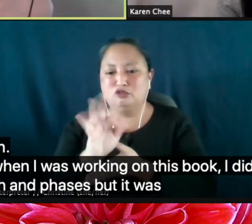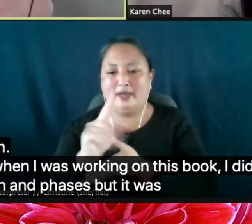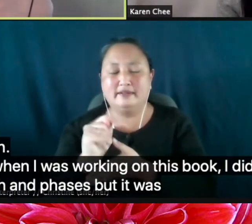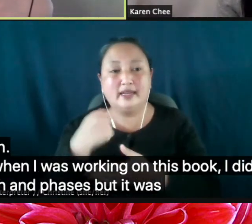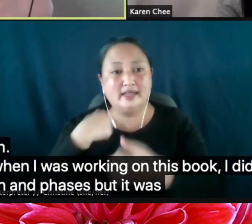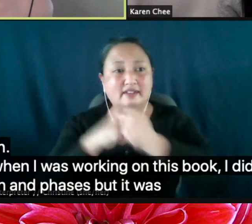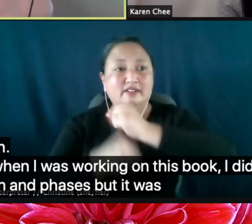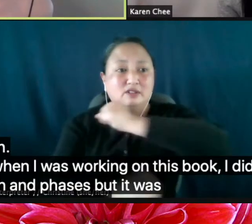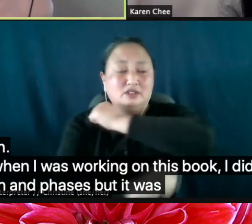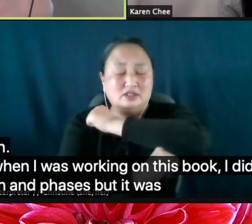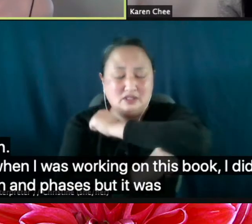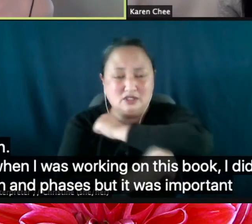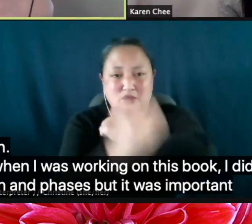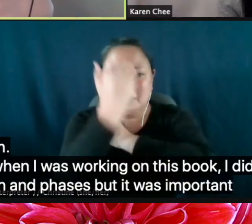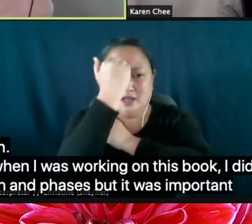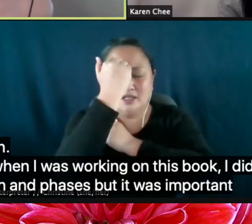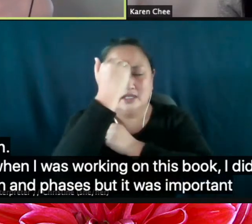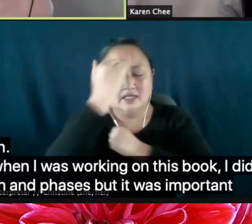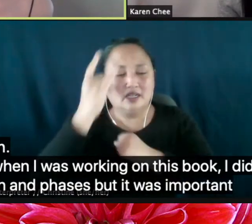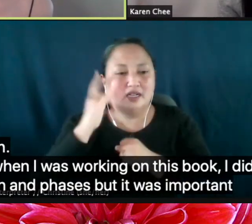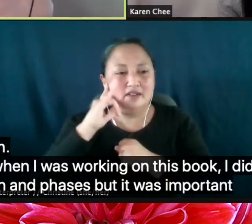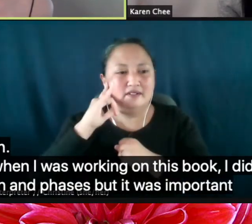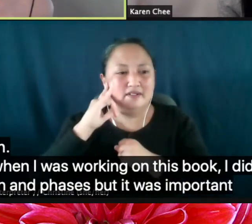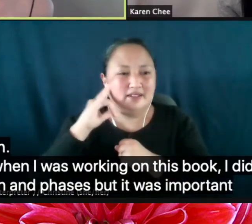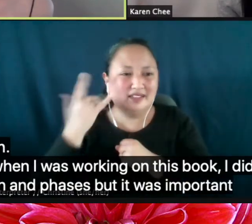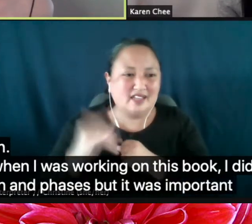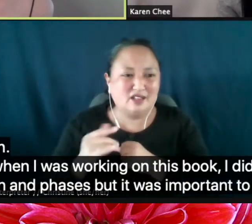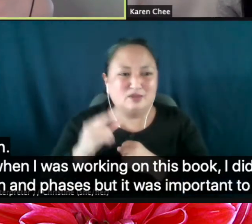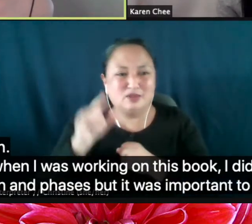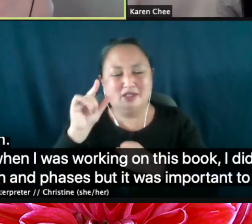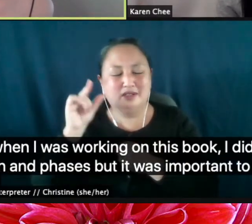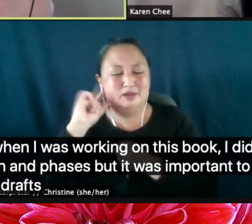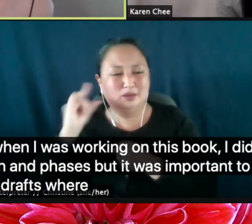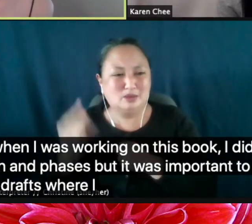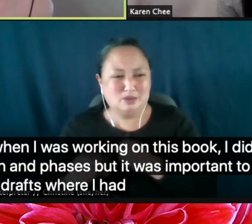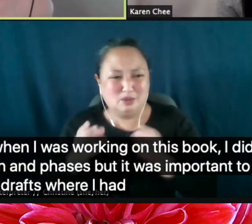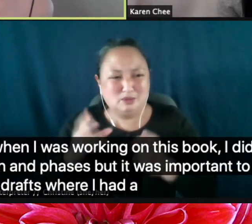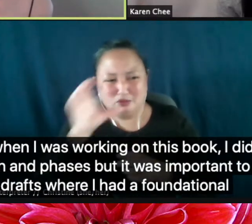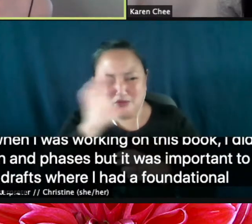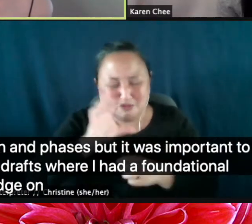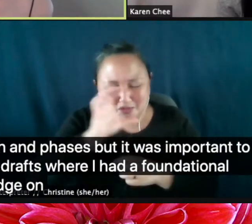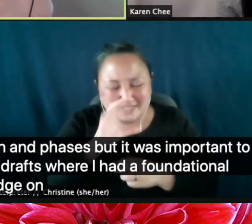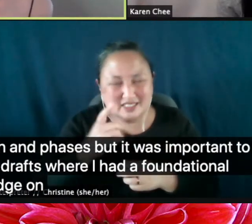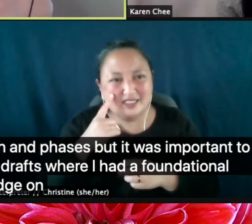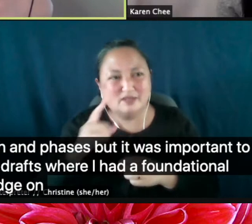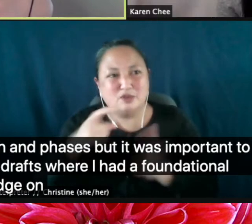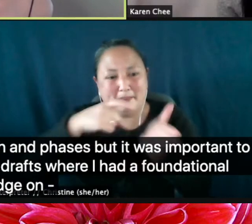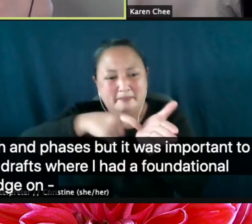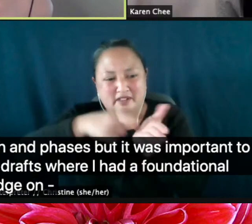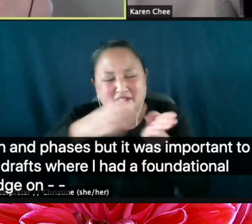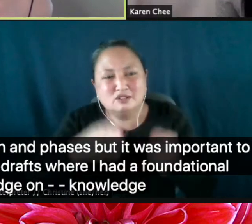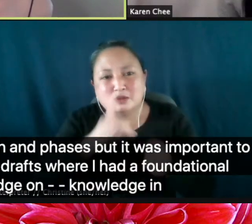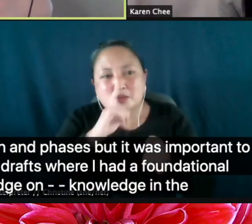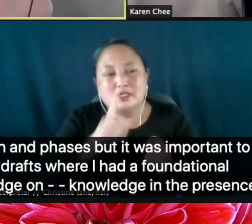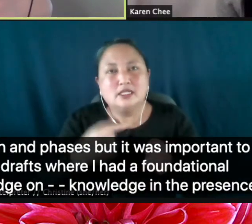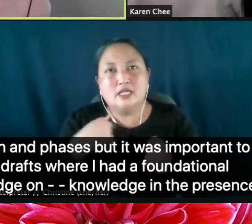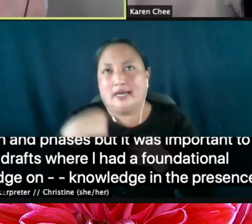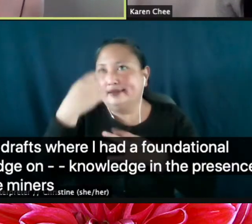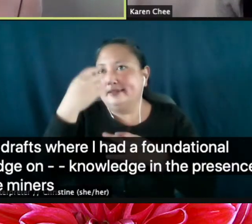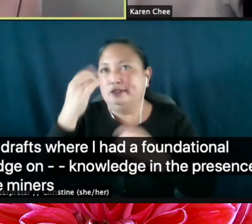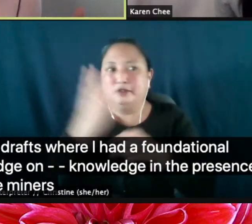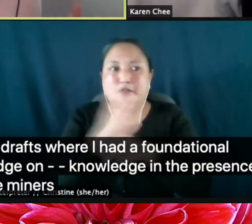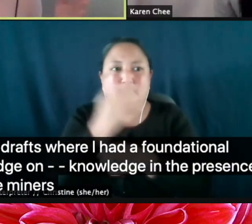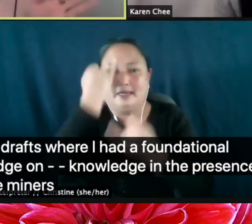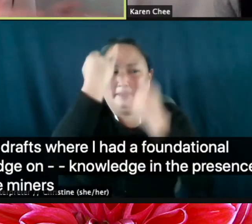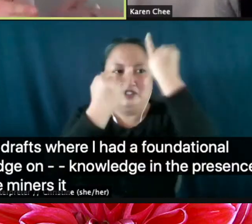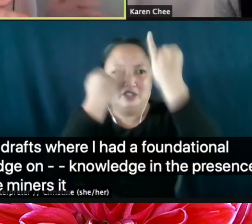the California gold rush and the presence of Chinese miners, it was really important to me to let my imagination roam free and sort of let historical research kind of